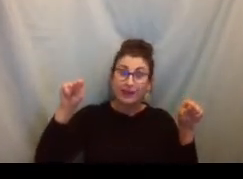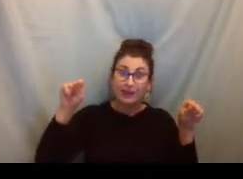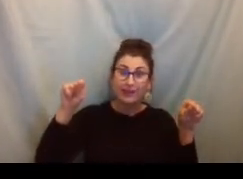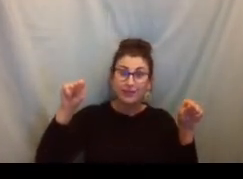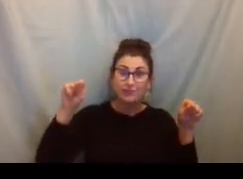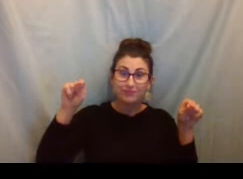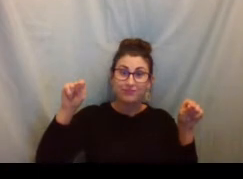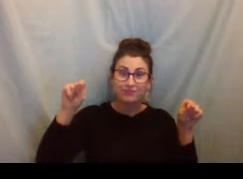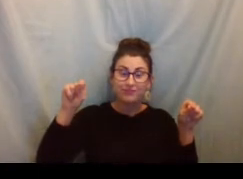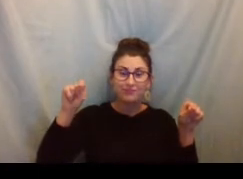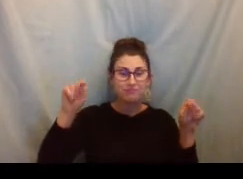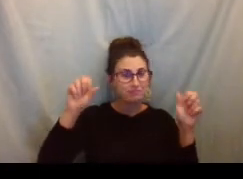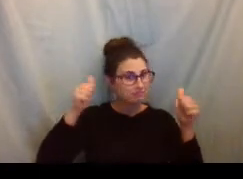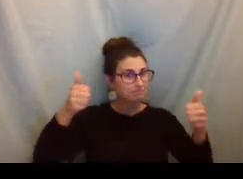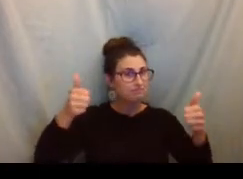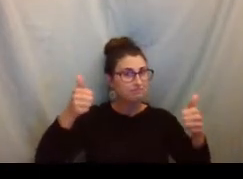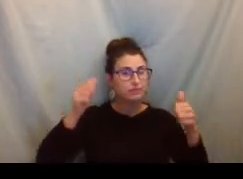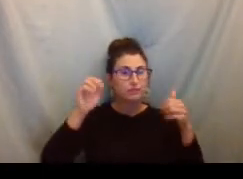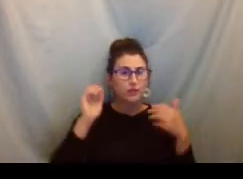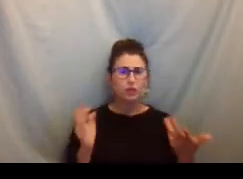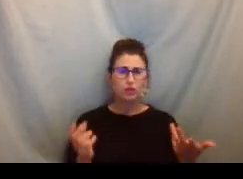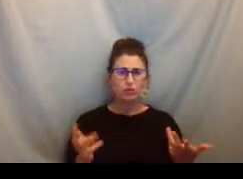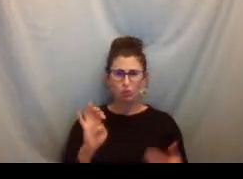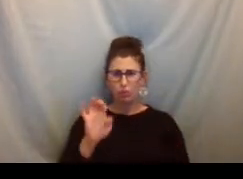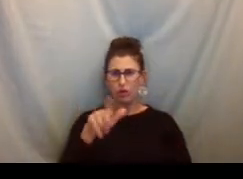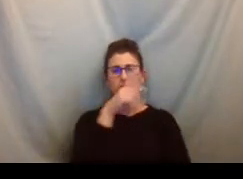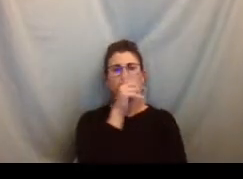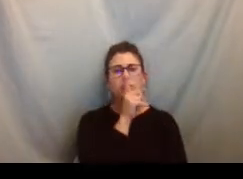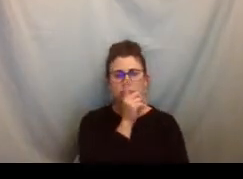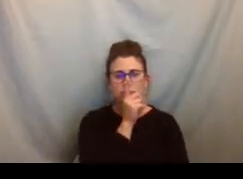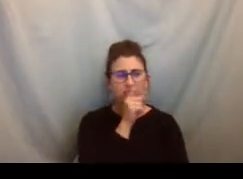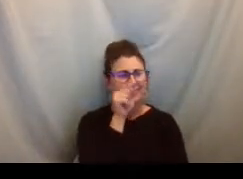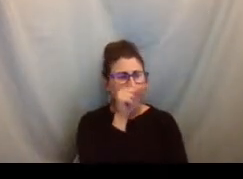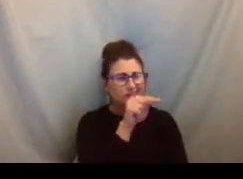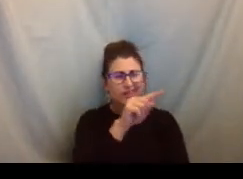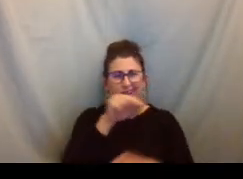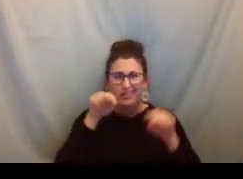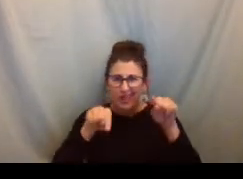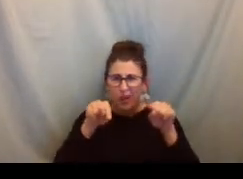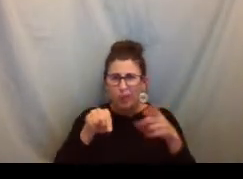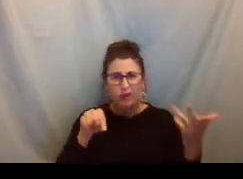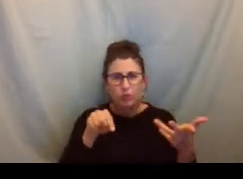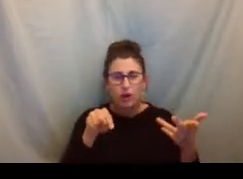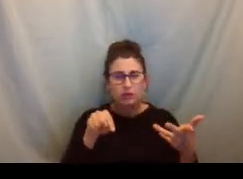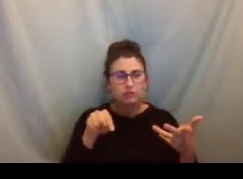20. Okay. Well, what is this one going to be?